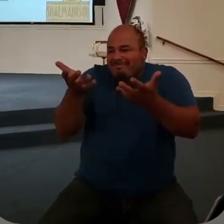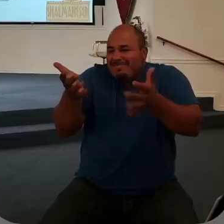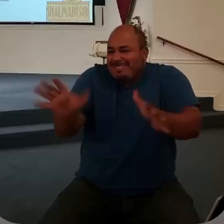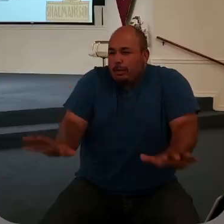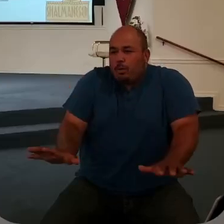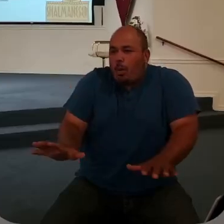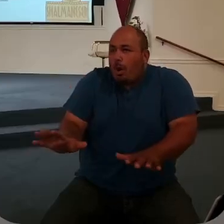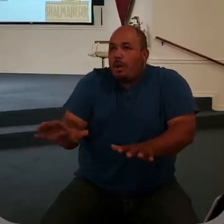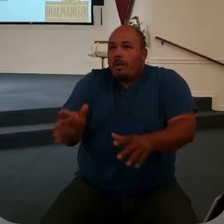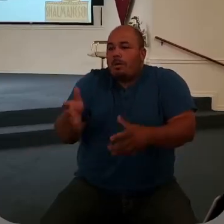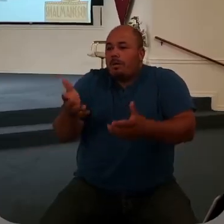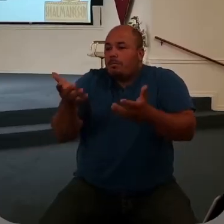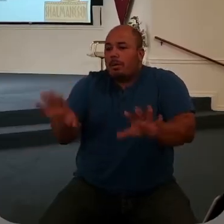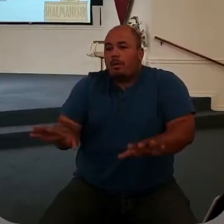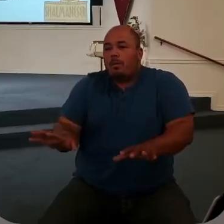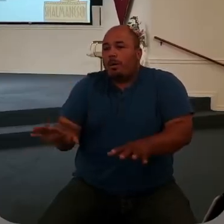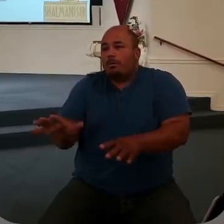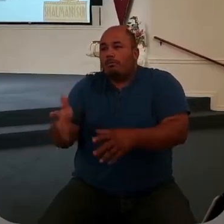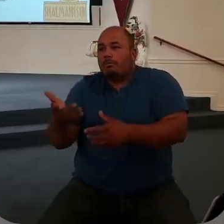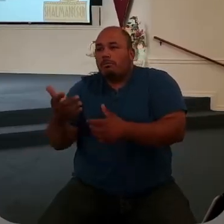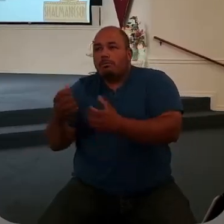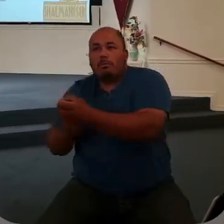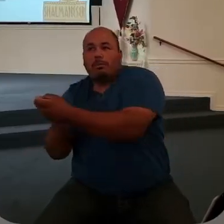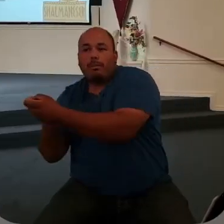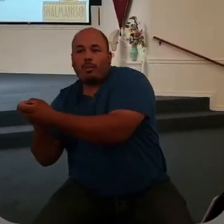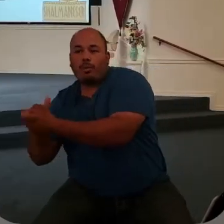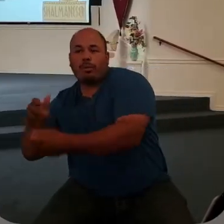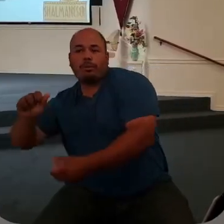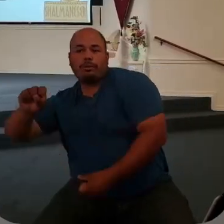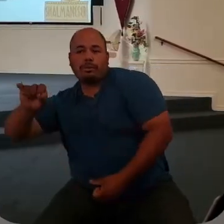in 705 BC.